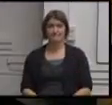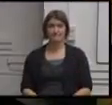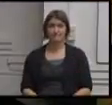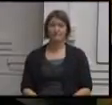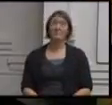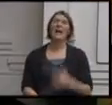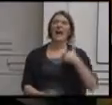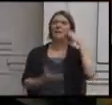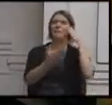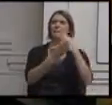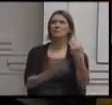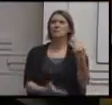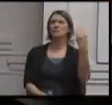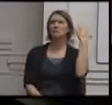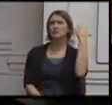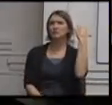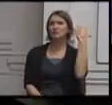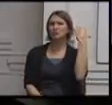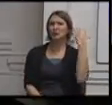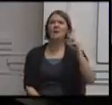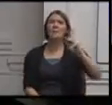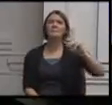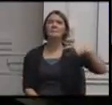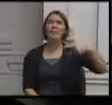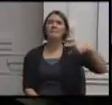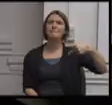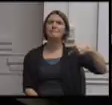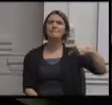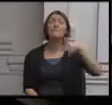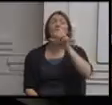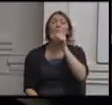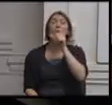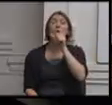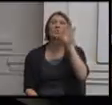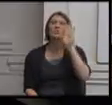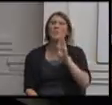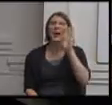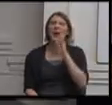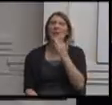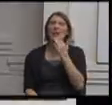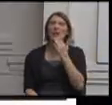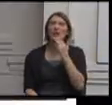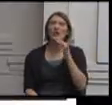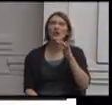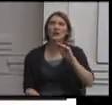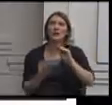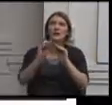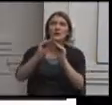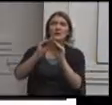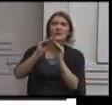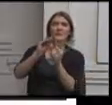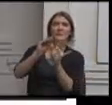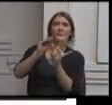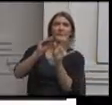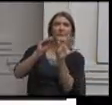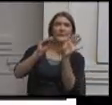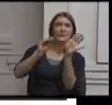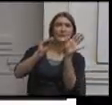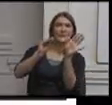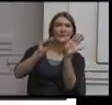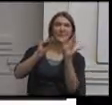On this slide here, what we're trying to show you, the orangish brown color up there